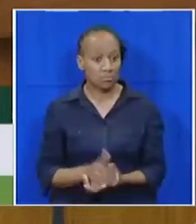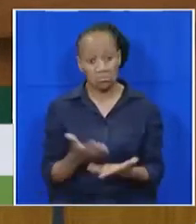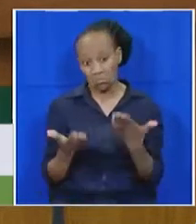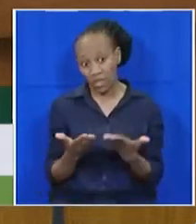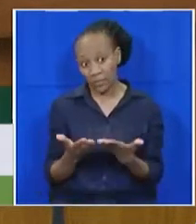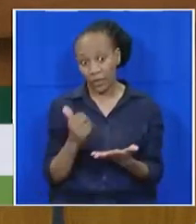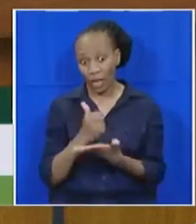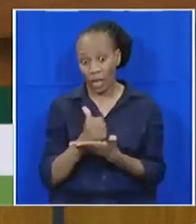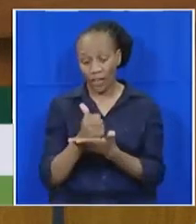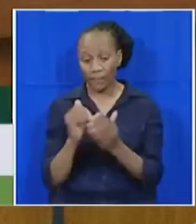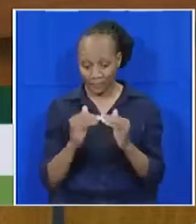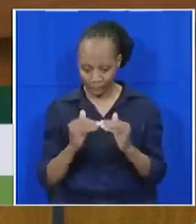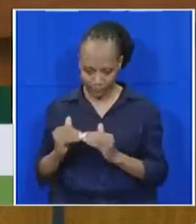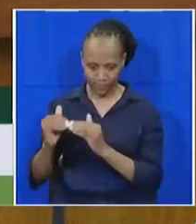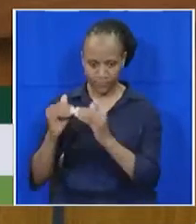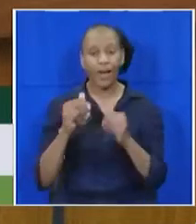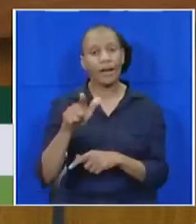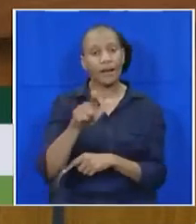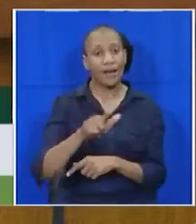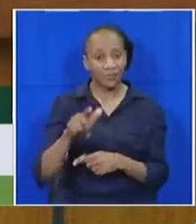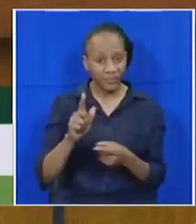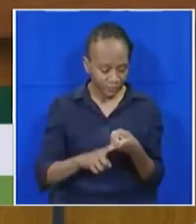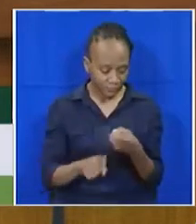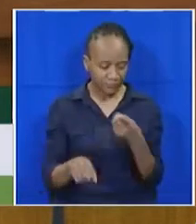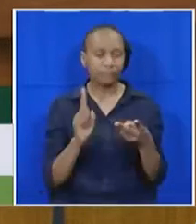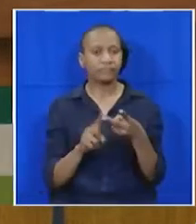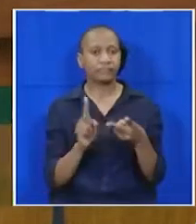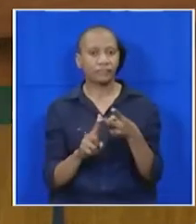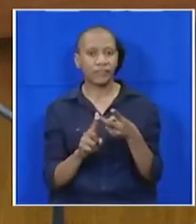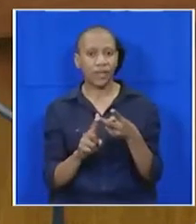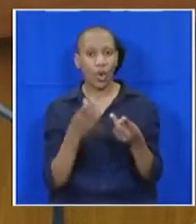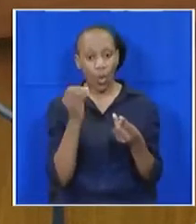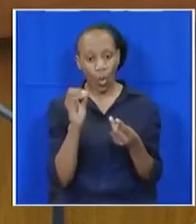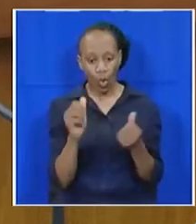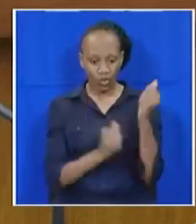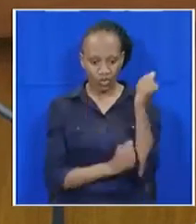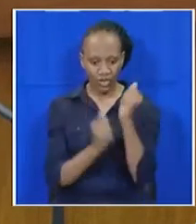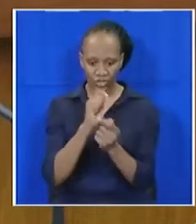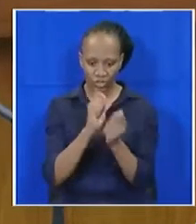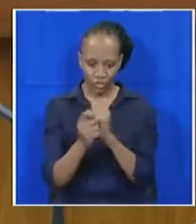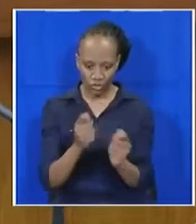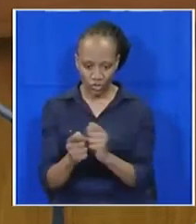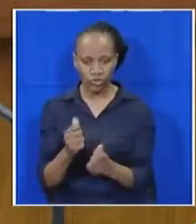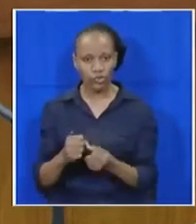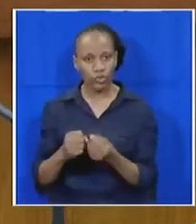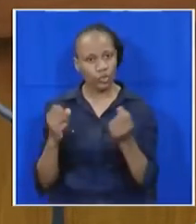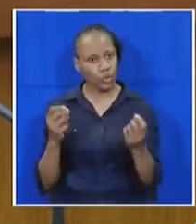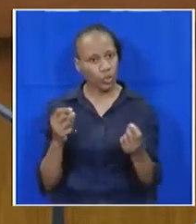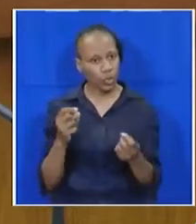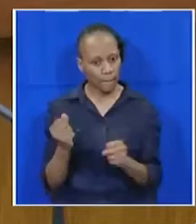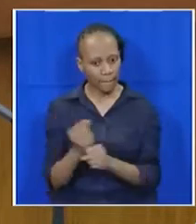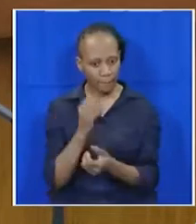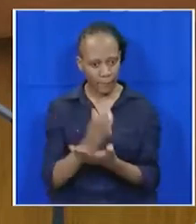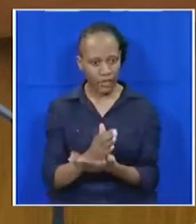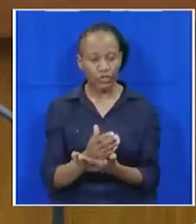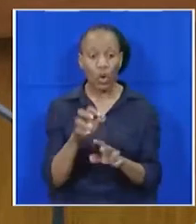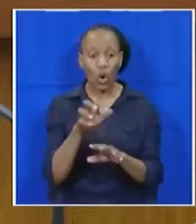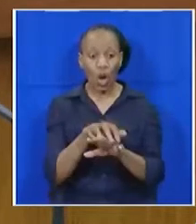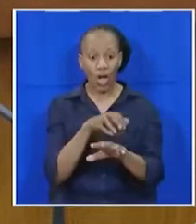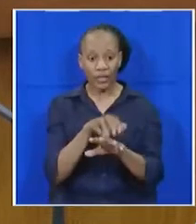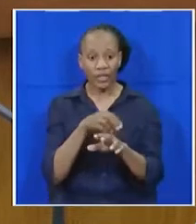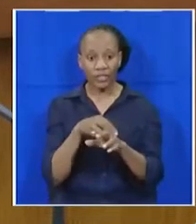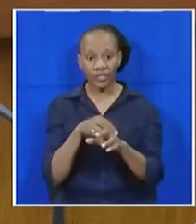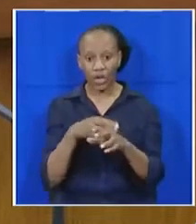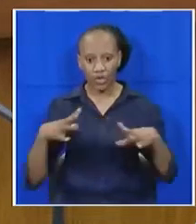holding? Is it only a matter of restructuring our agrarian economy to make our agriculture vibrant or